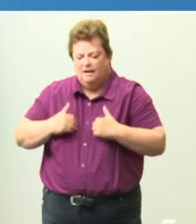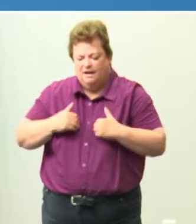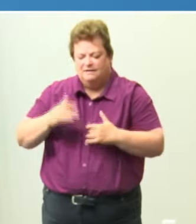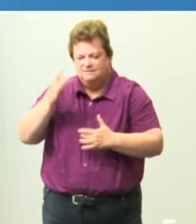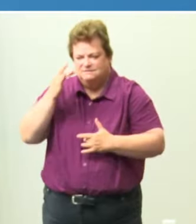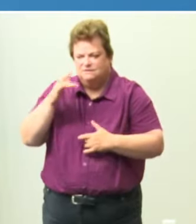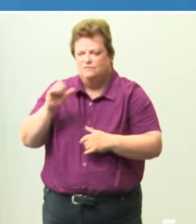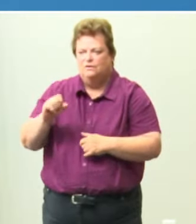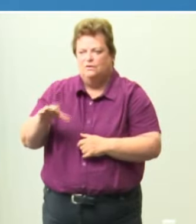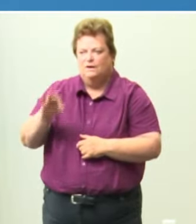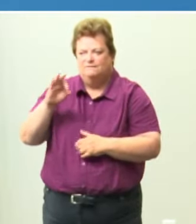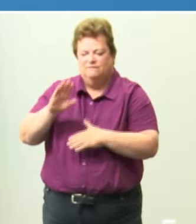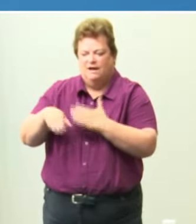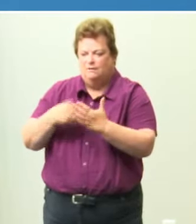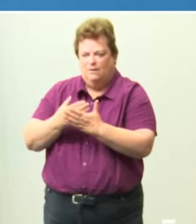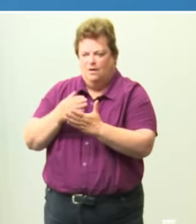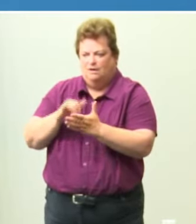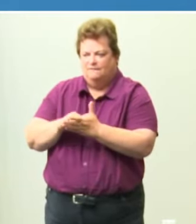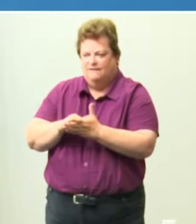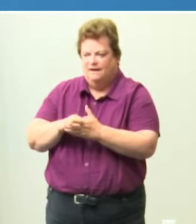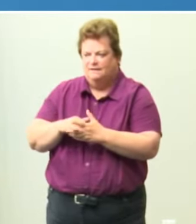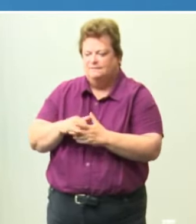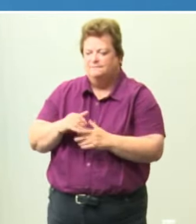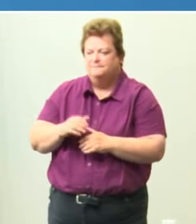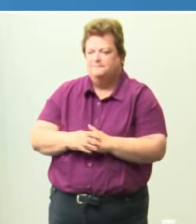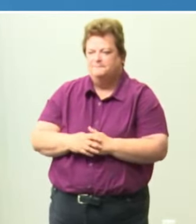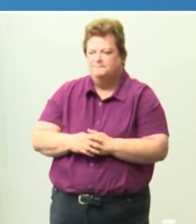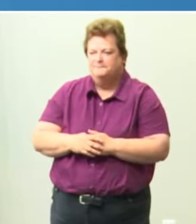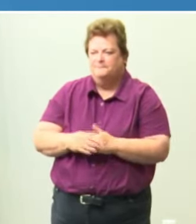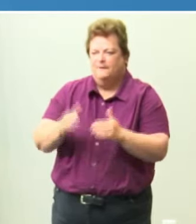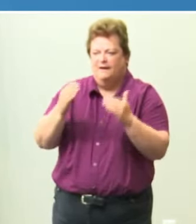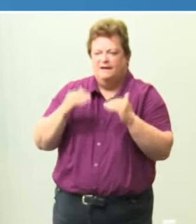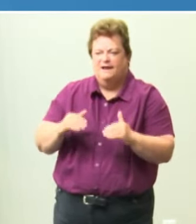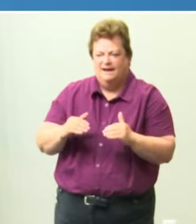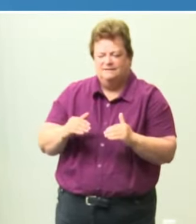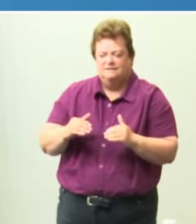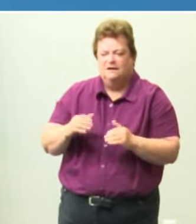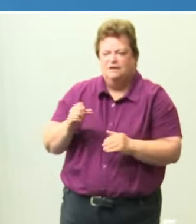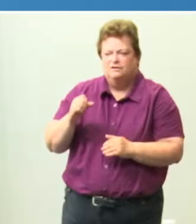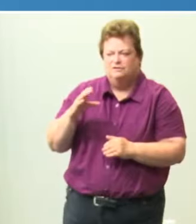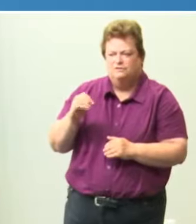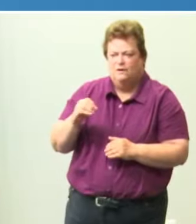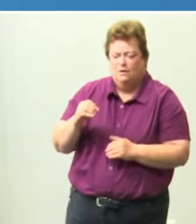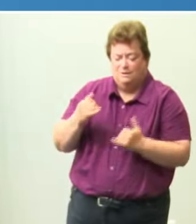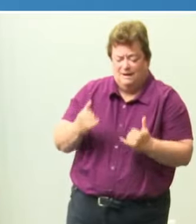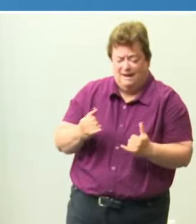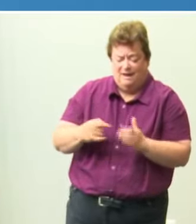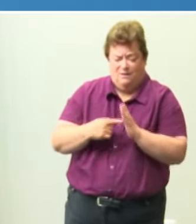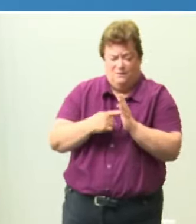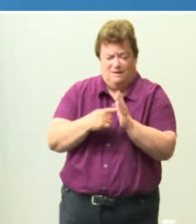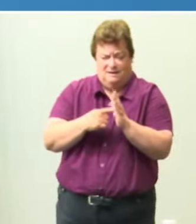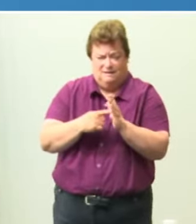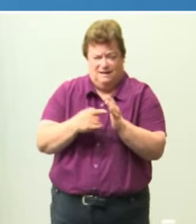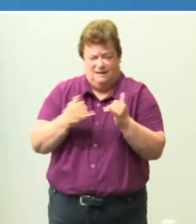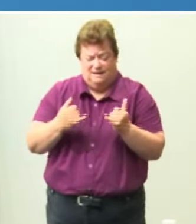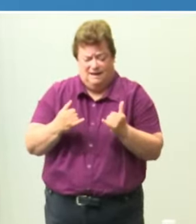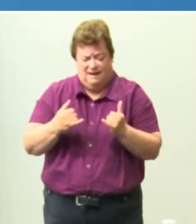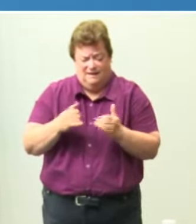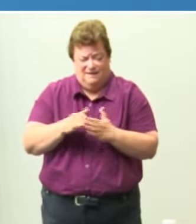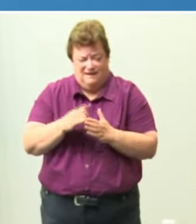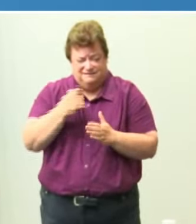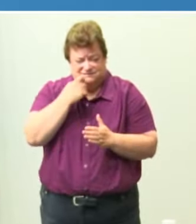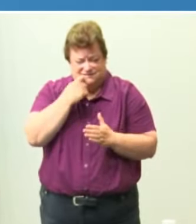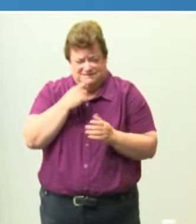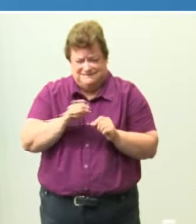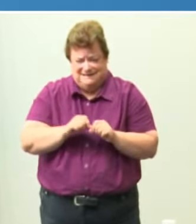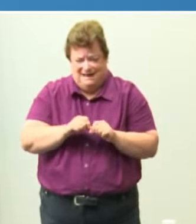find all of this. Next slide. And so the new indication out there that just came out here